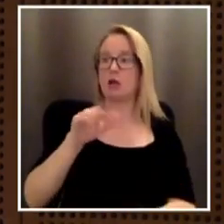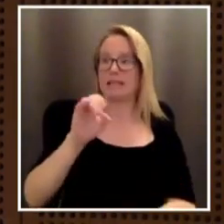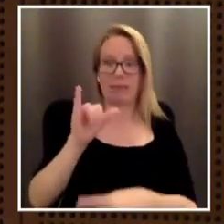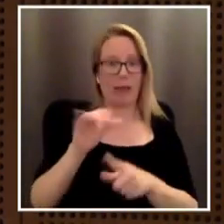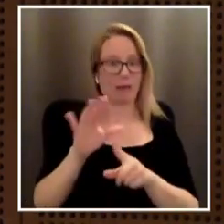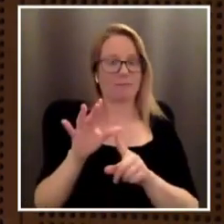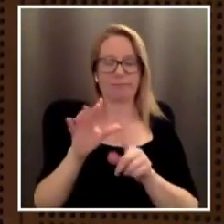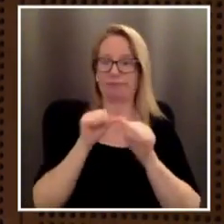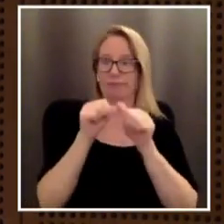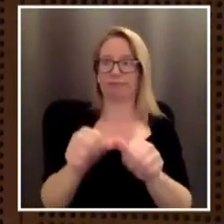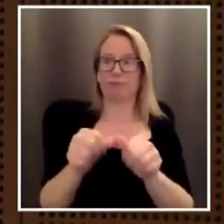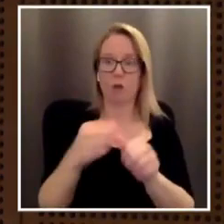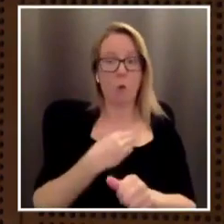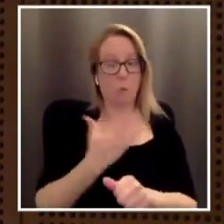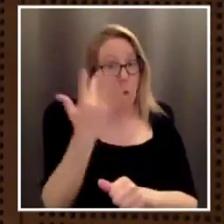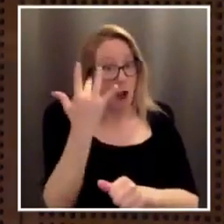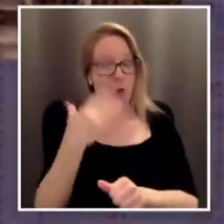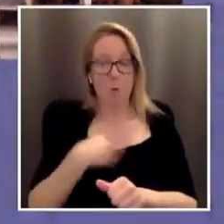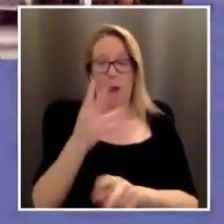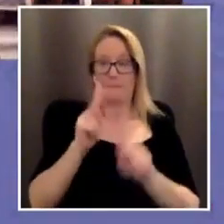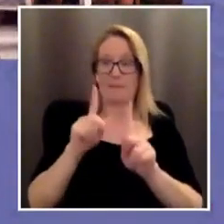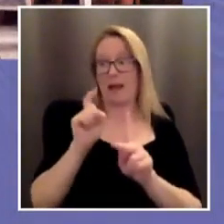because white people need to fix it.